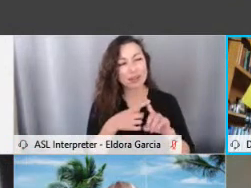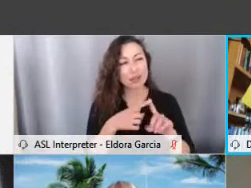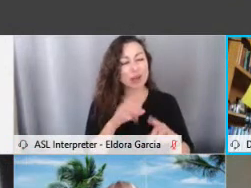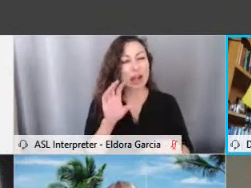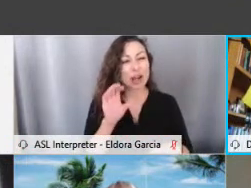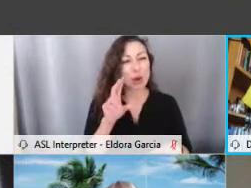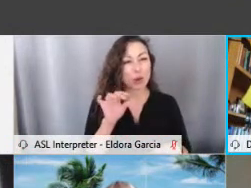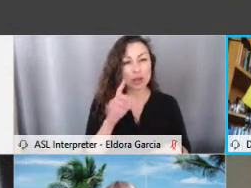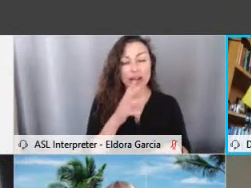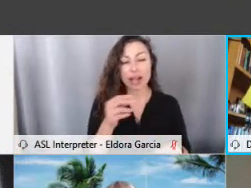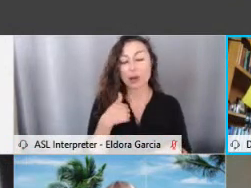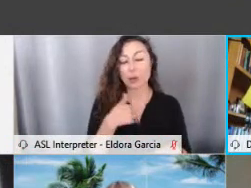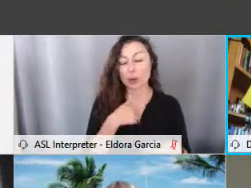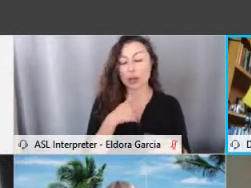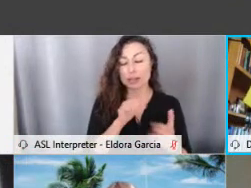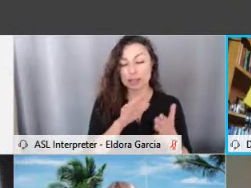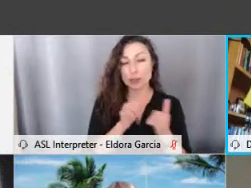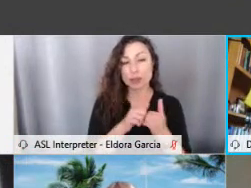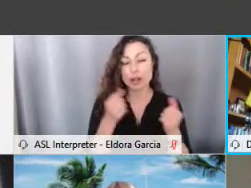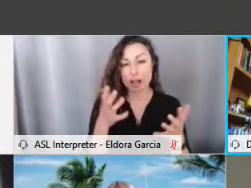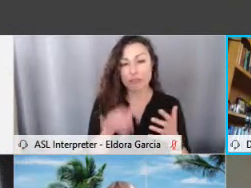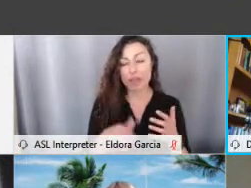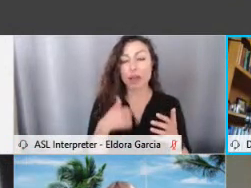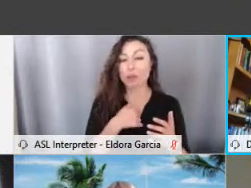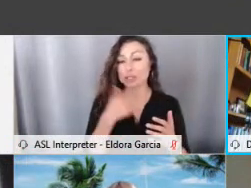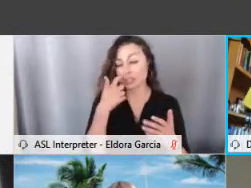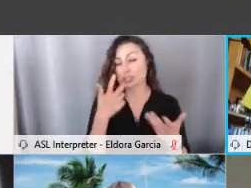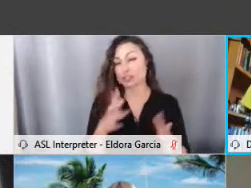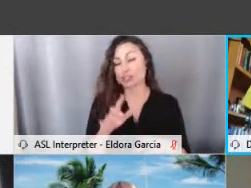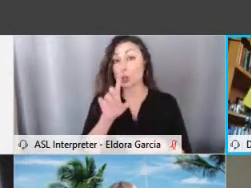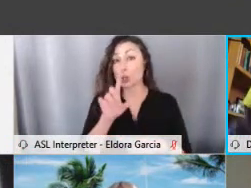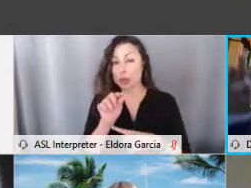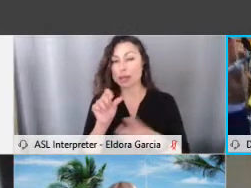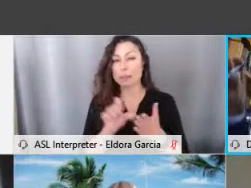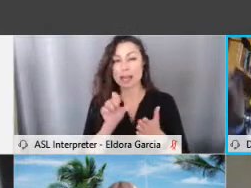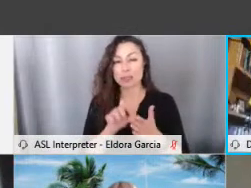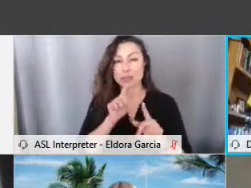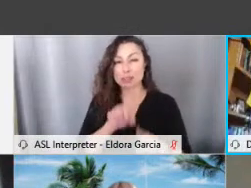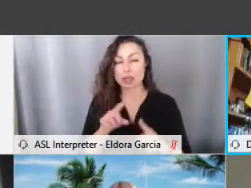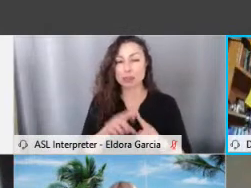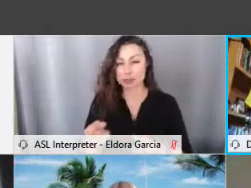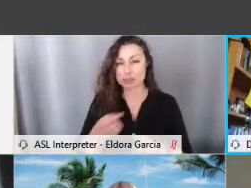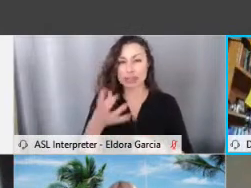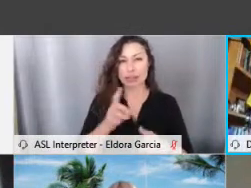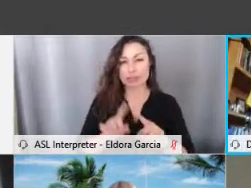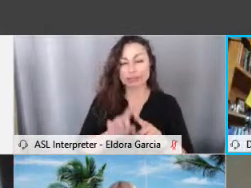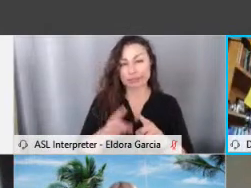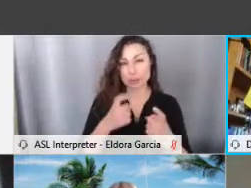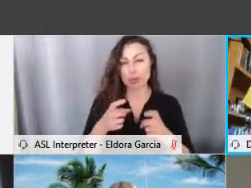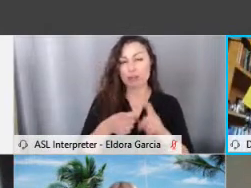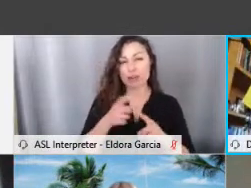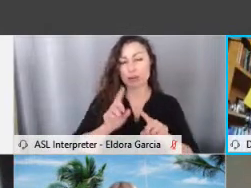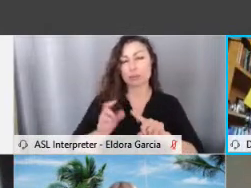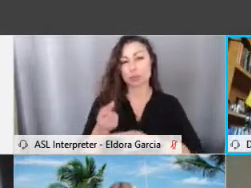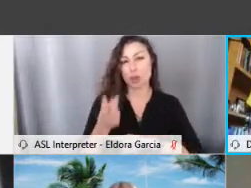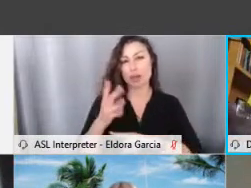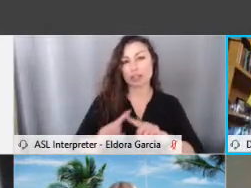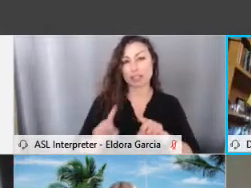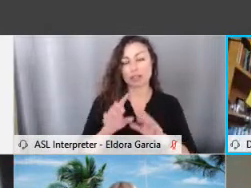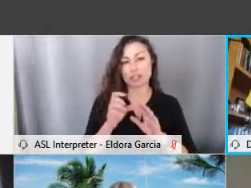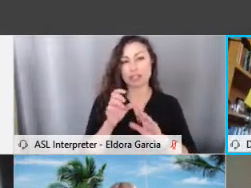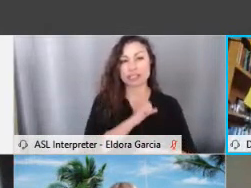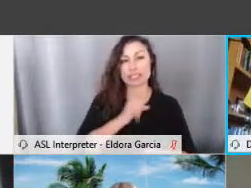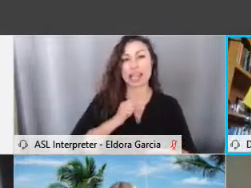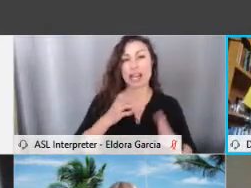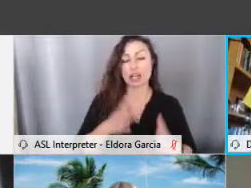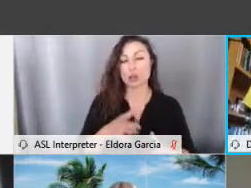and we deal with a lot of it. We just finished a 20-page response to a series of questions from 12 senators that challenged a lot